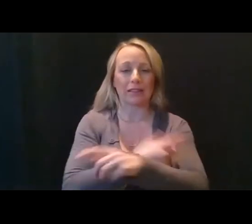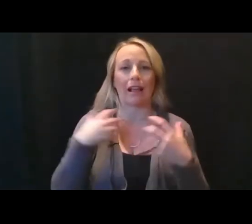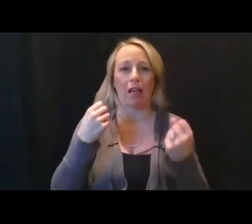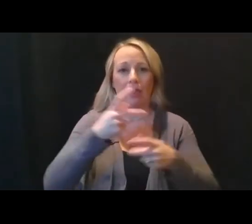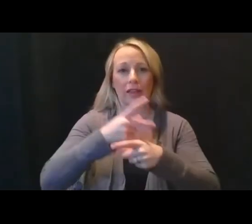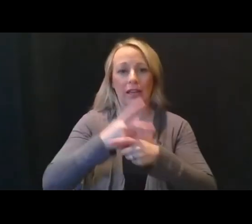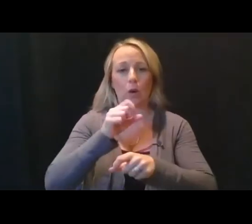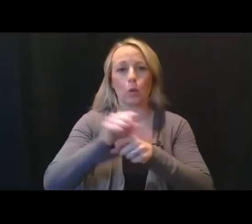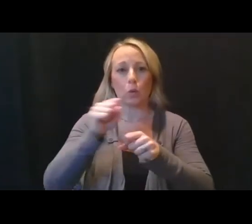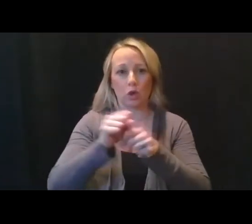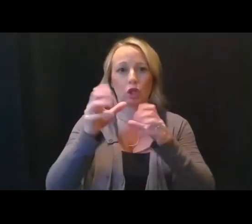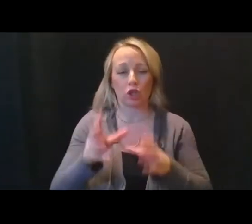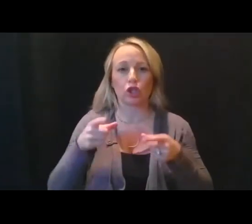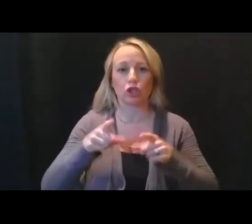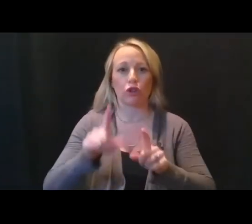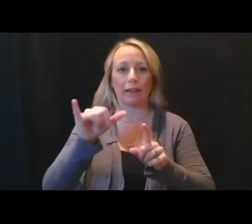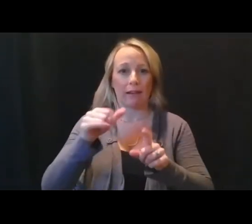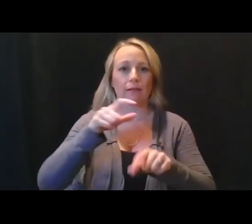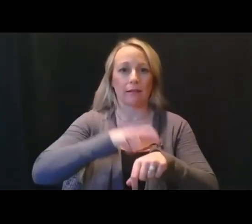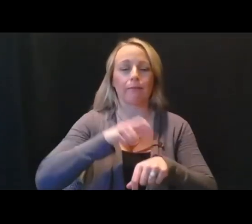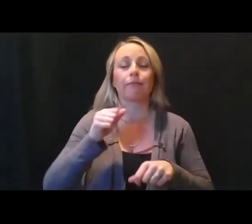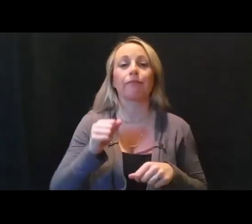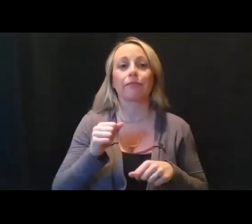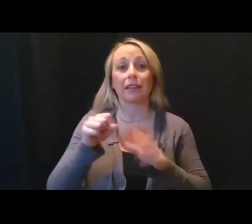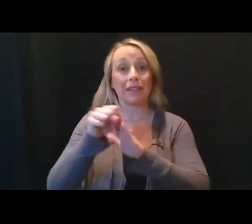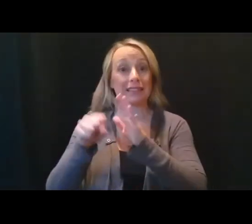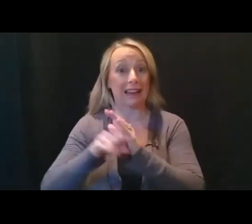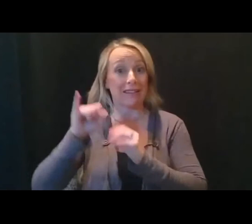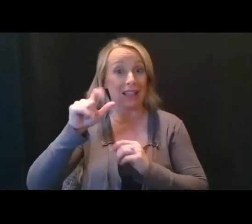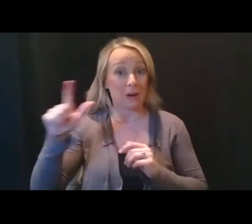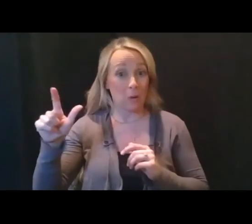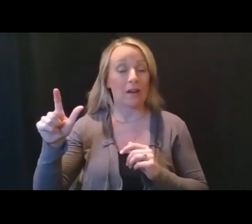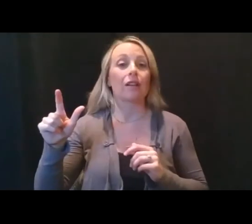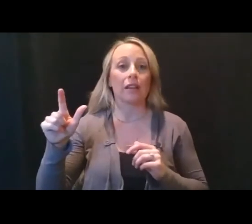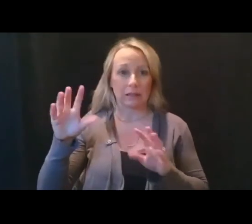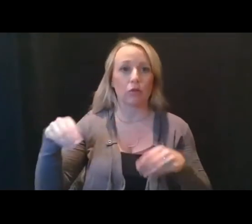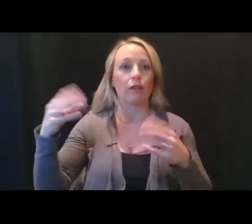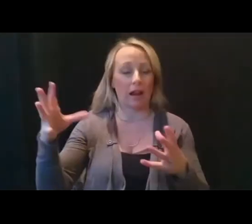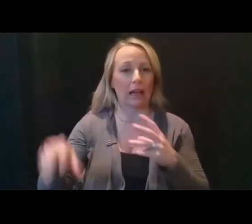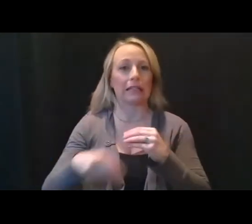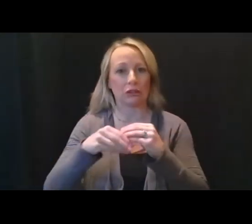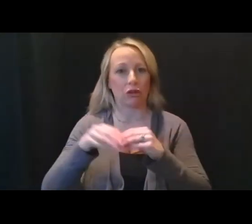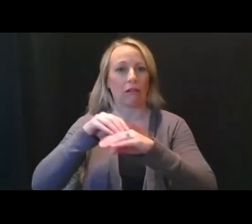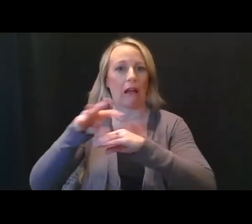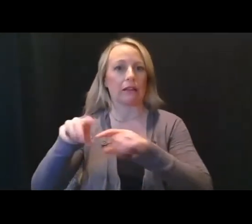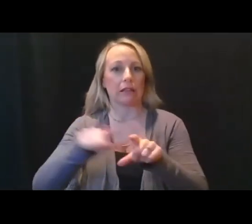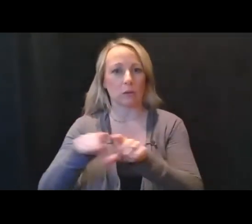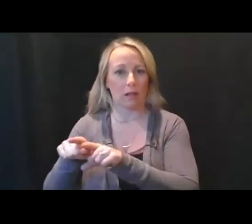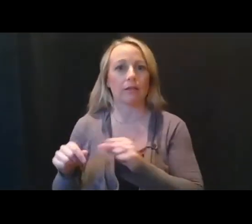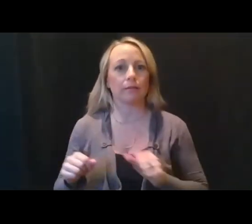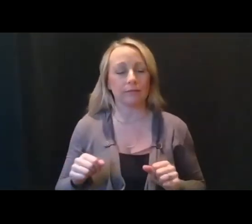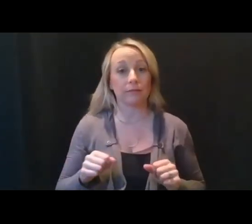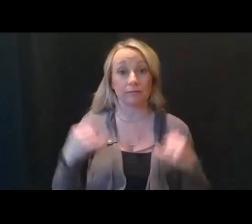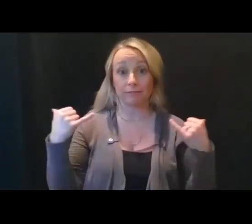this initial phase. The state of Illinois is planning to provide additional guidance as well. At